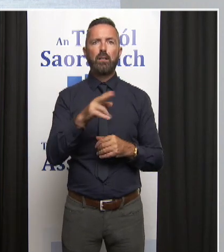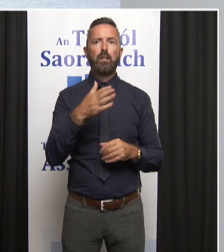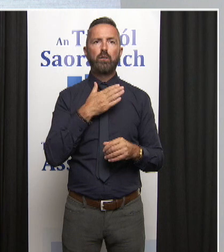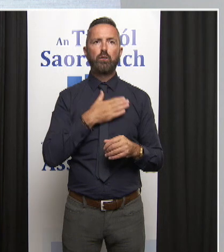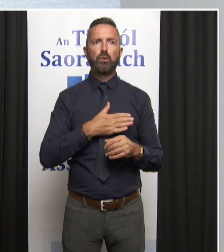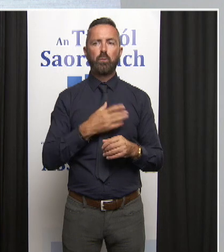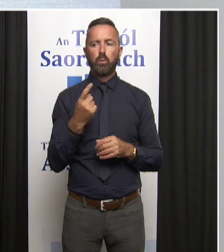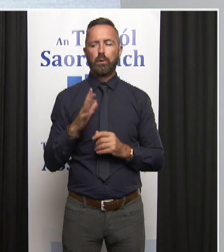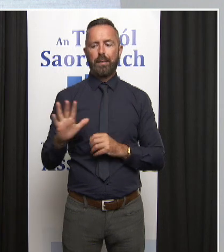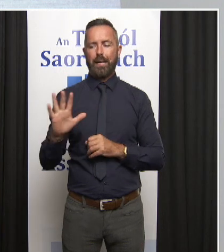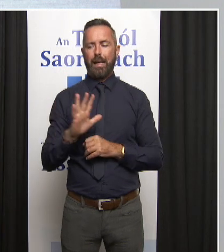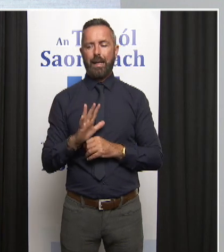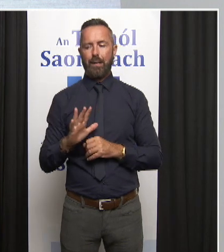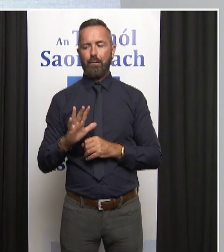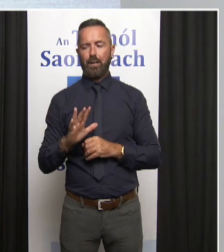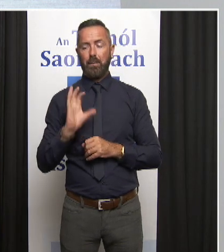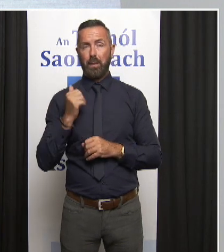regional disparities.